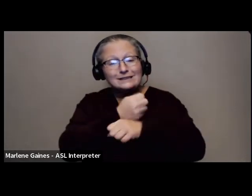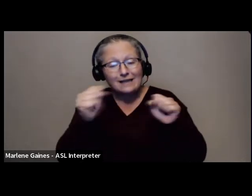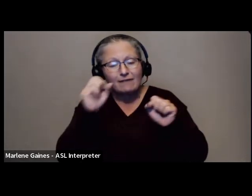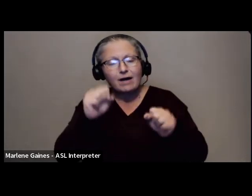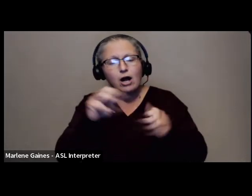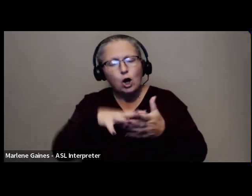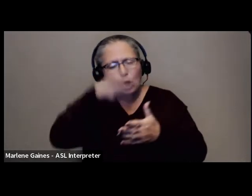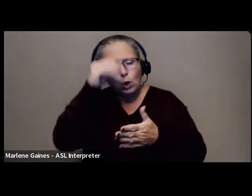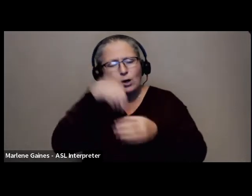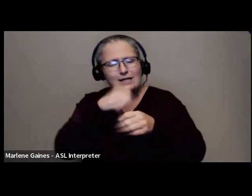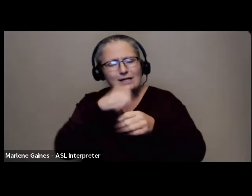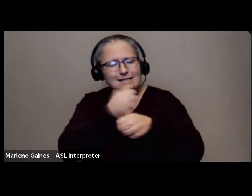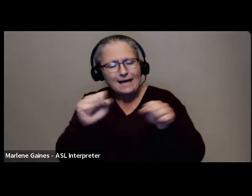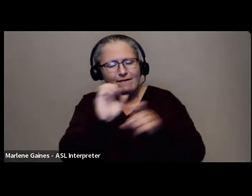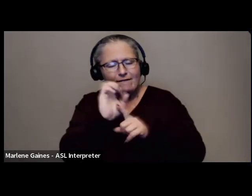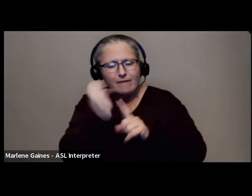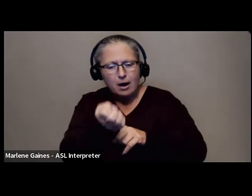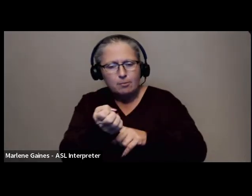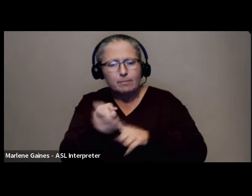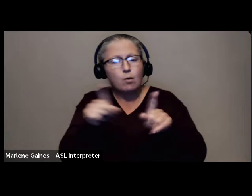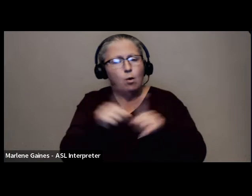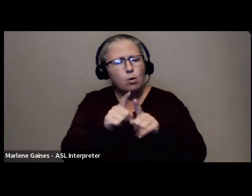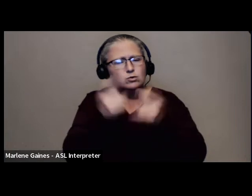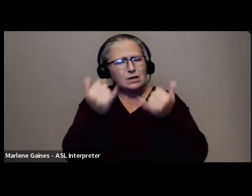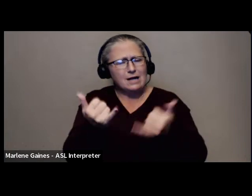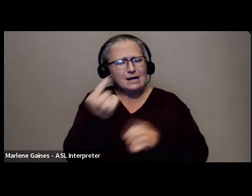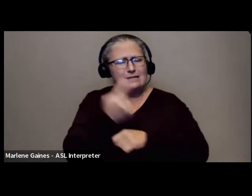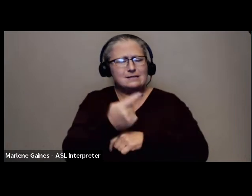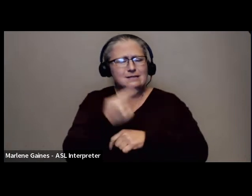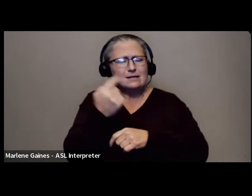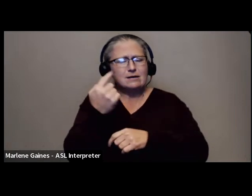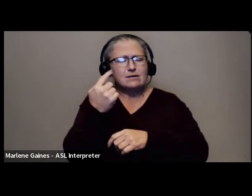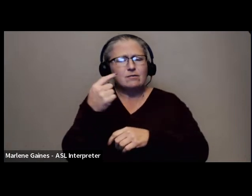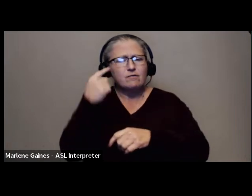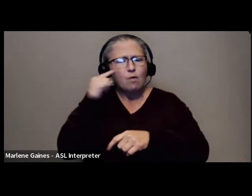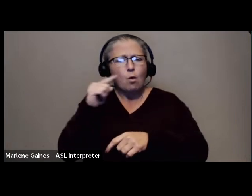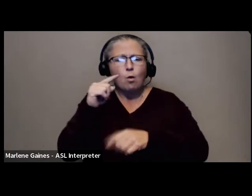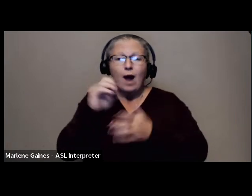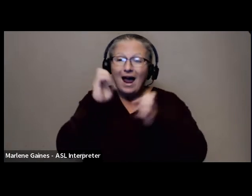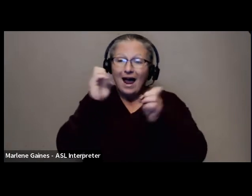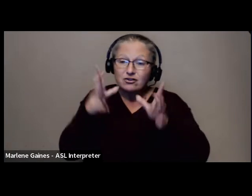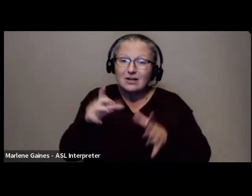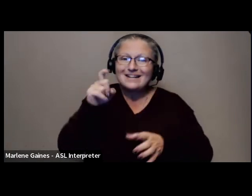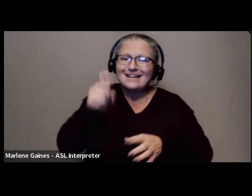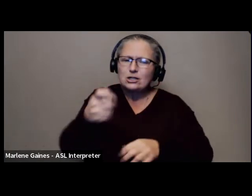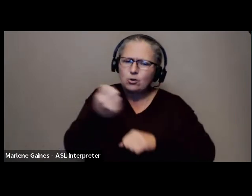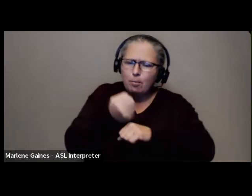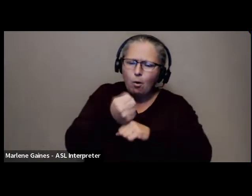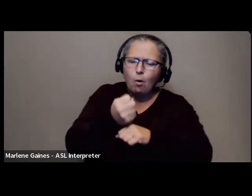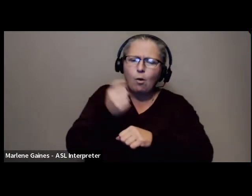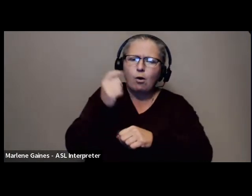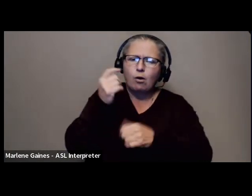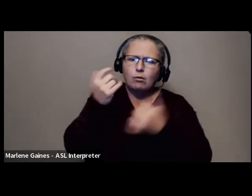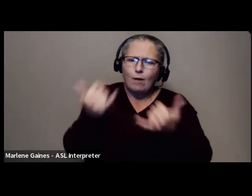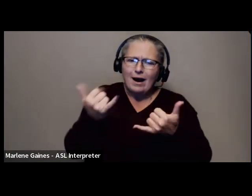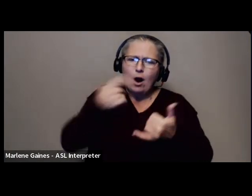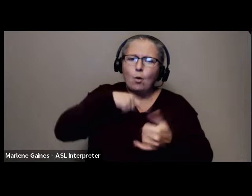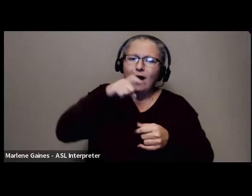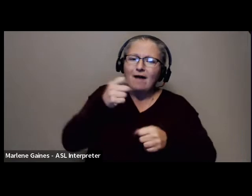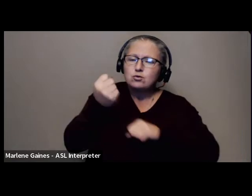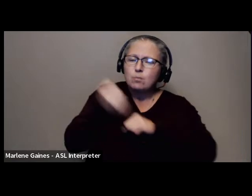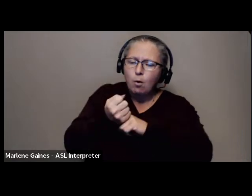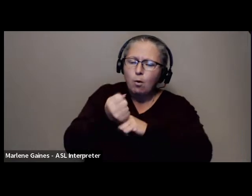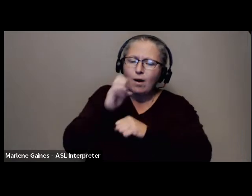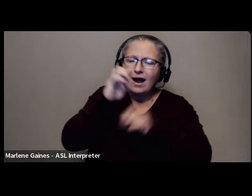environment. This is also a time when educators need additional support to be successful in these roles. This is a time to support the educators